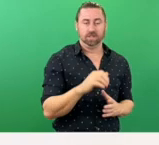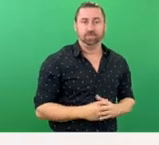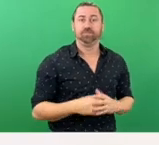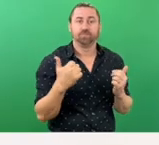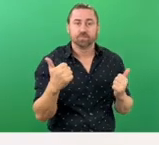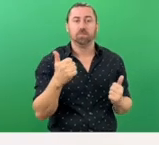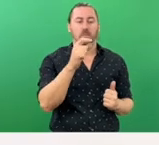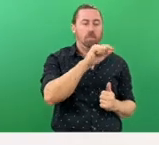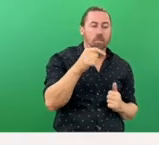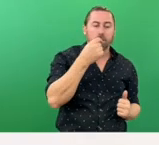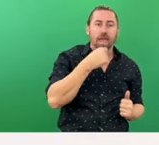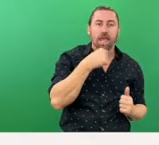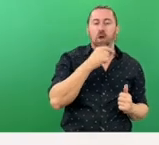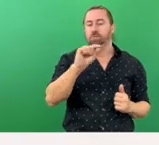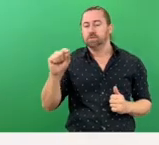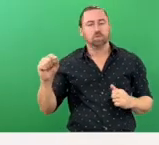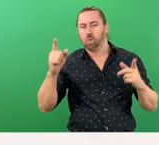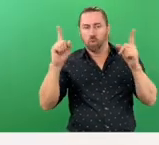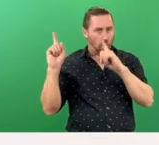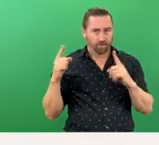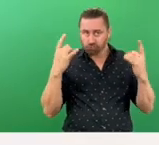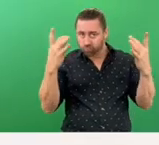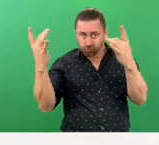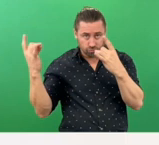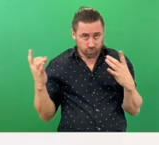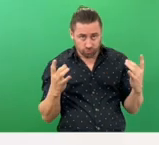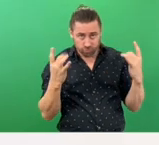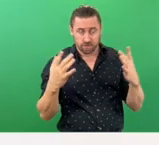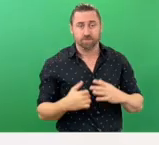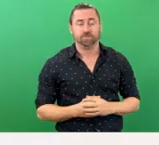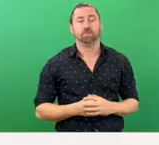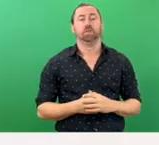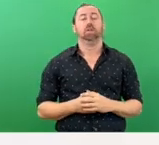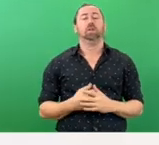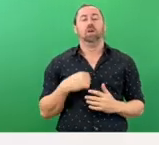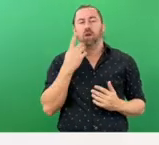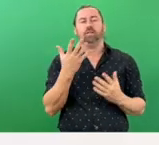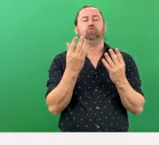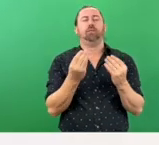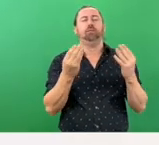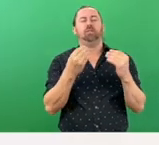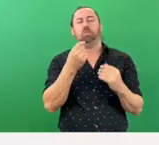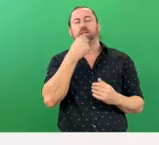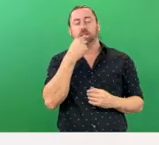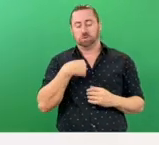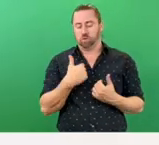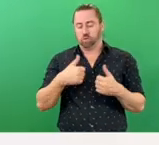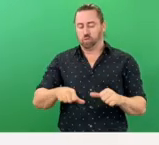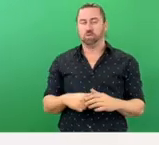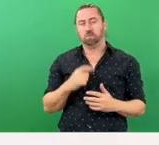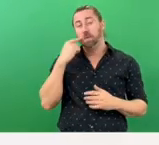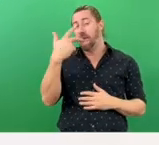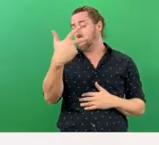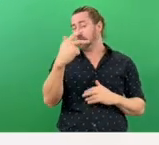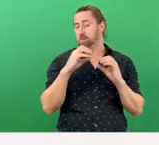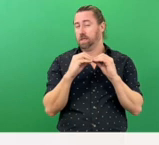so get your pens or your pencils. If you've got a pencil sharpened right now, that's great. I'm going to use a nice soft pencil. I think I'll